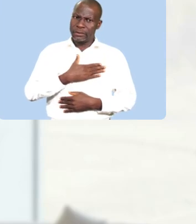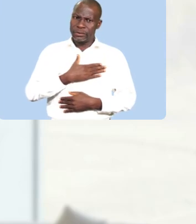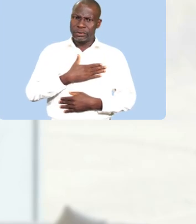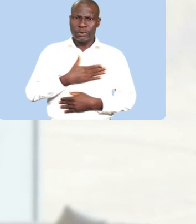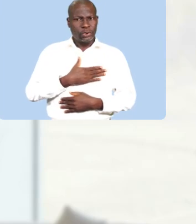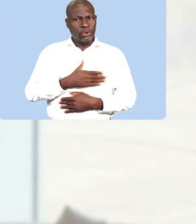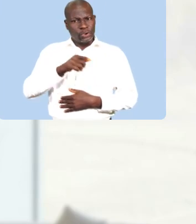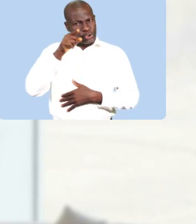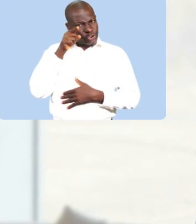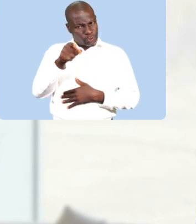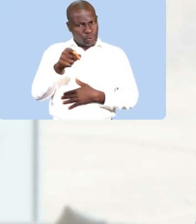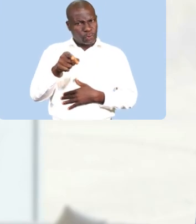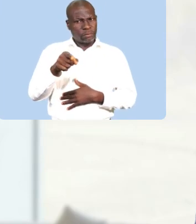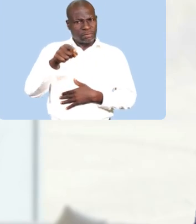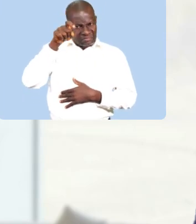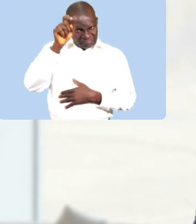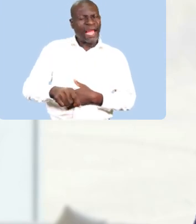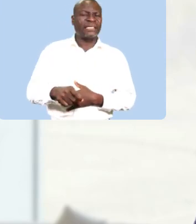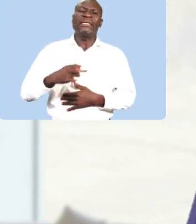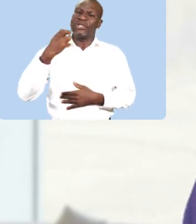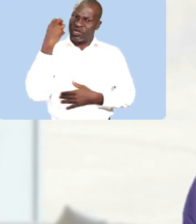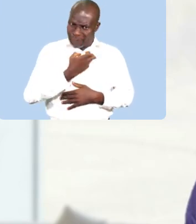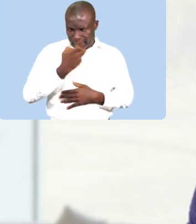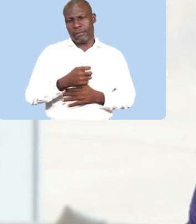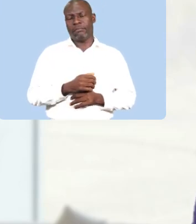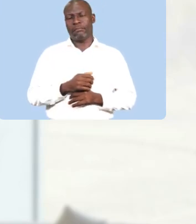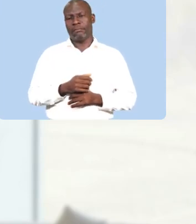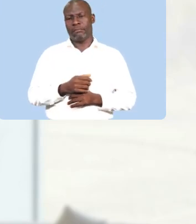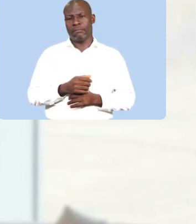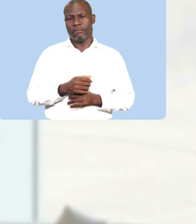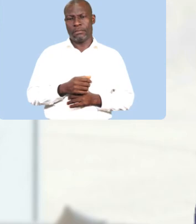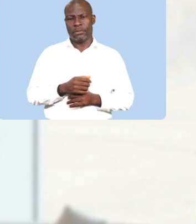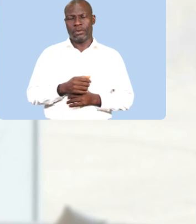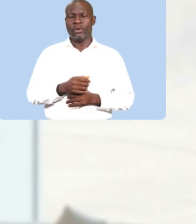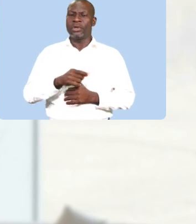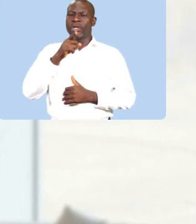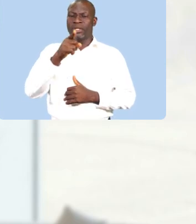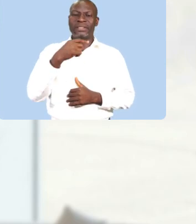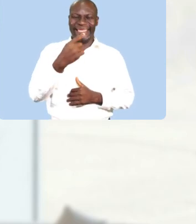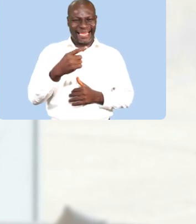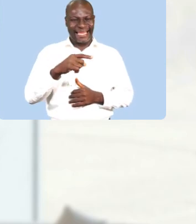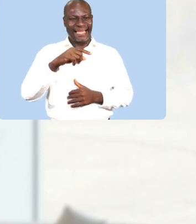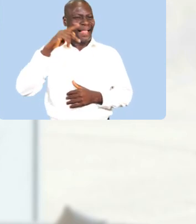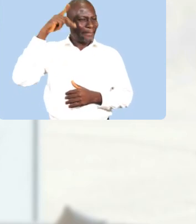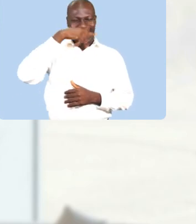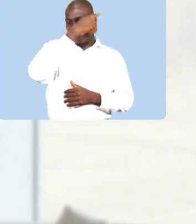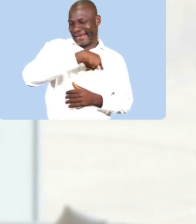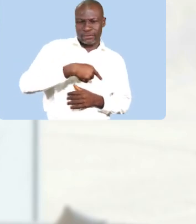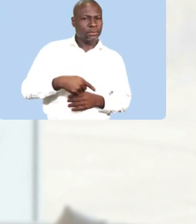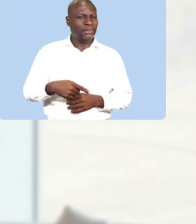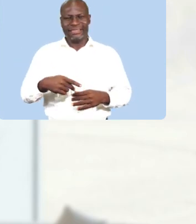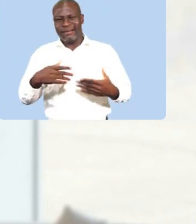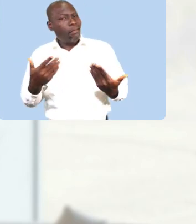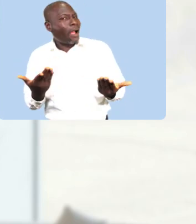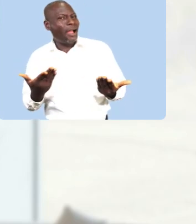somebody declare mo stance ame yehunu sa. O catch them and say, oh, yadi akọ parliament. Anu ye am tese yam